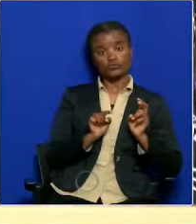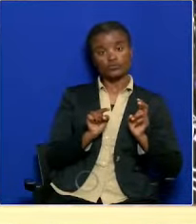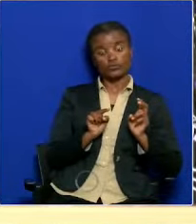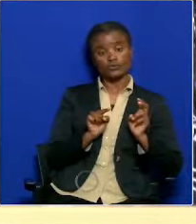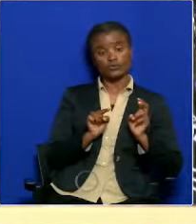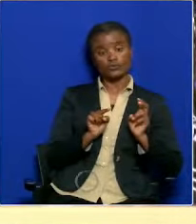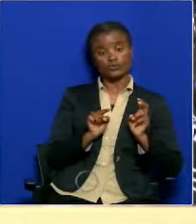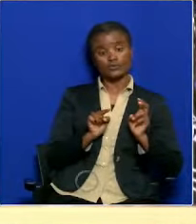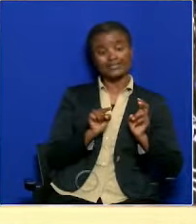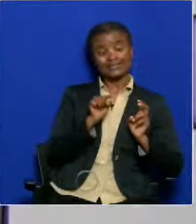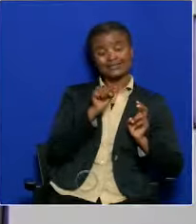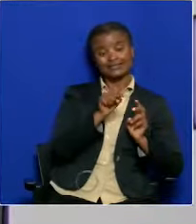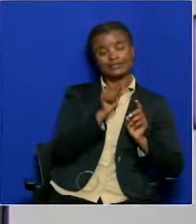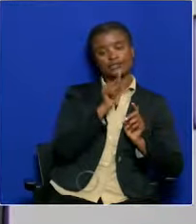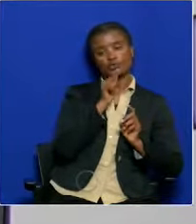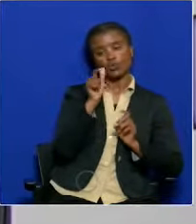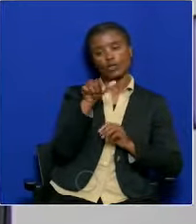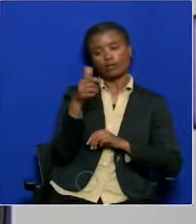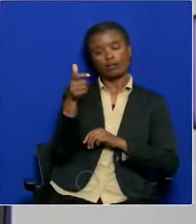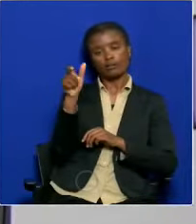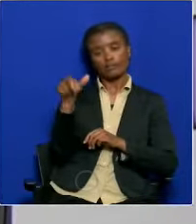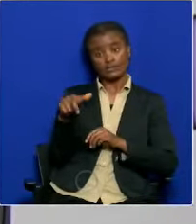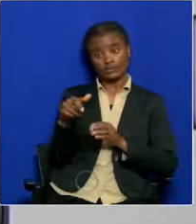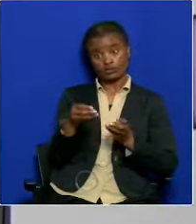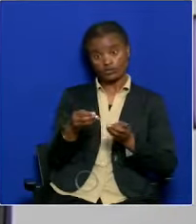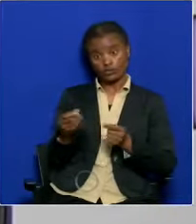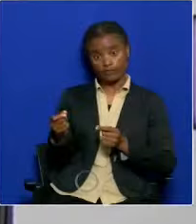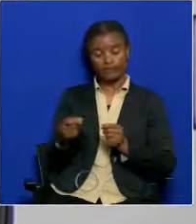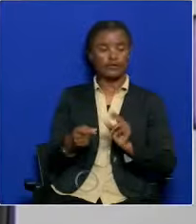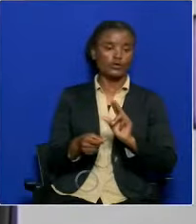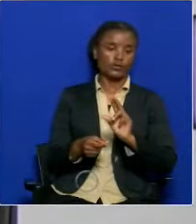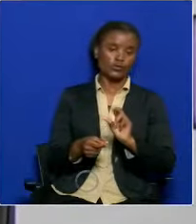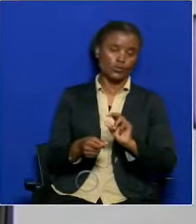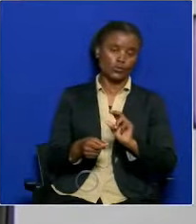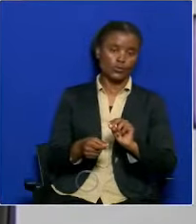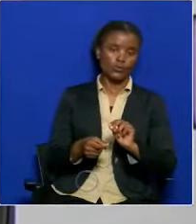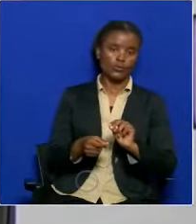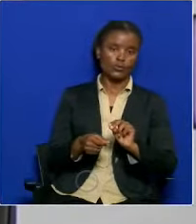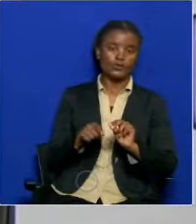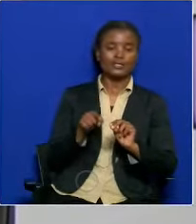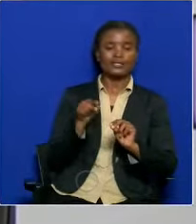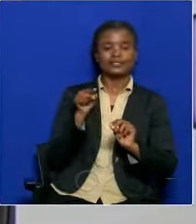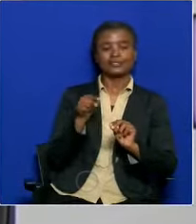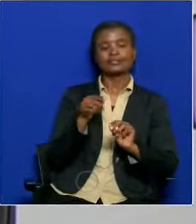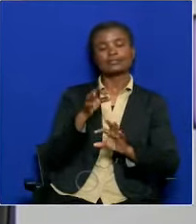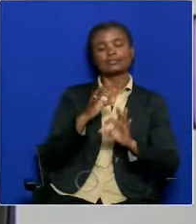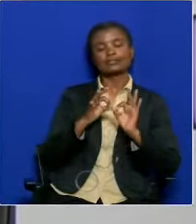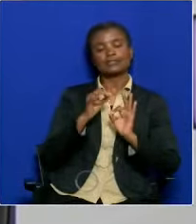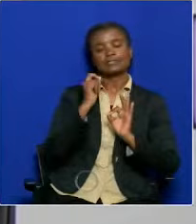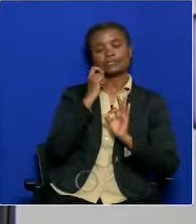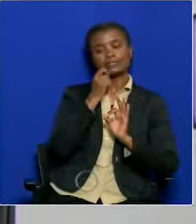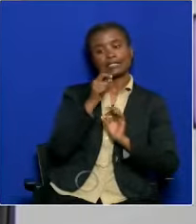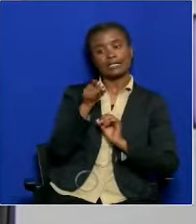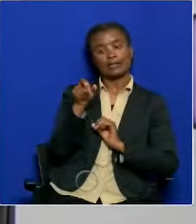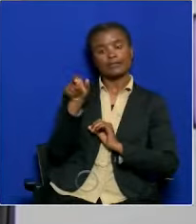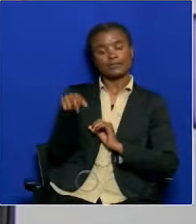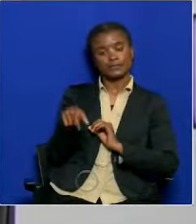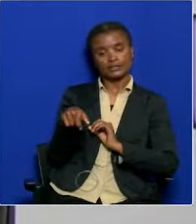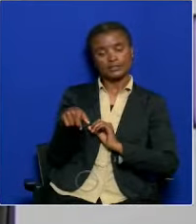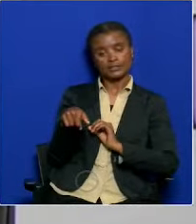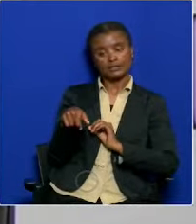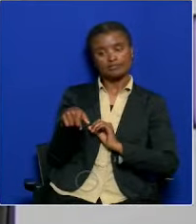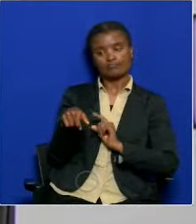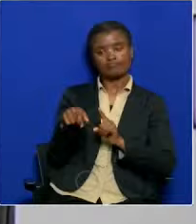someone? Not resolved as such, where he indicated the person denies